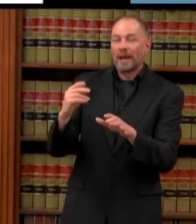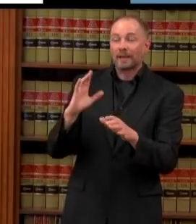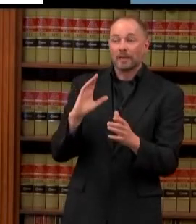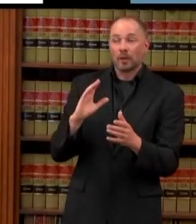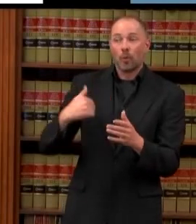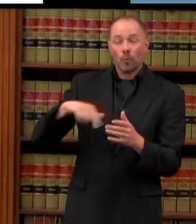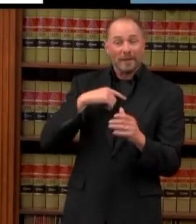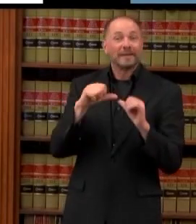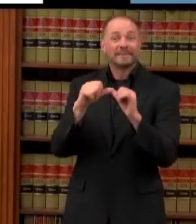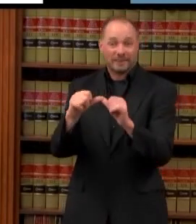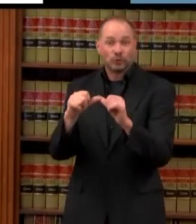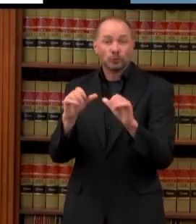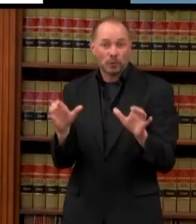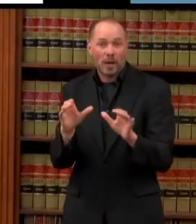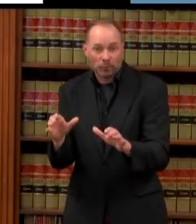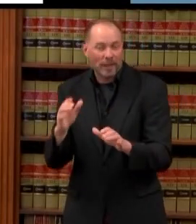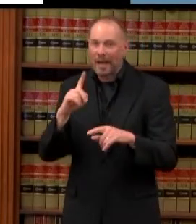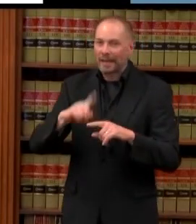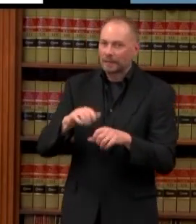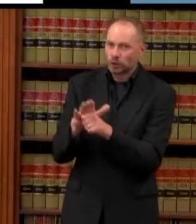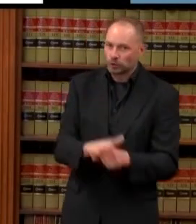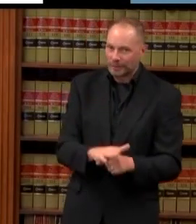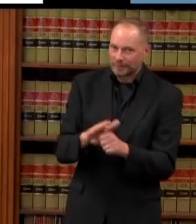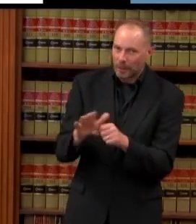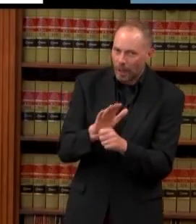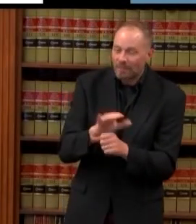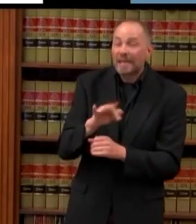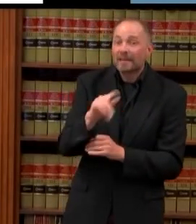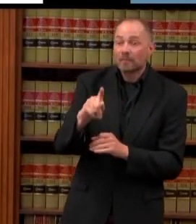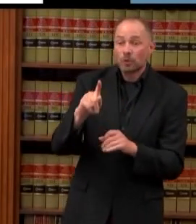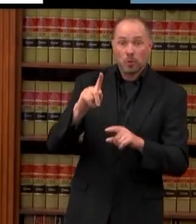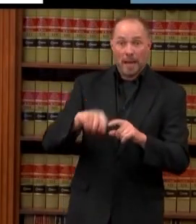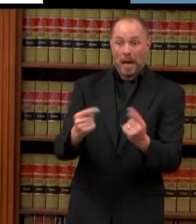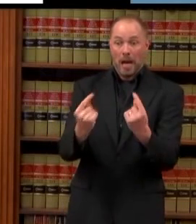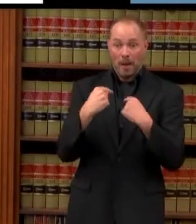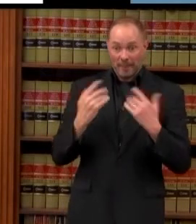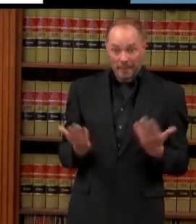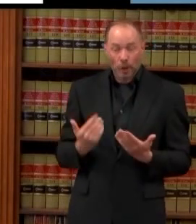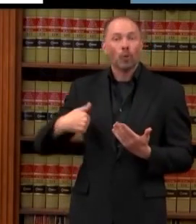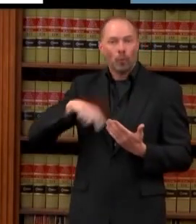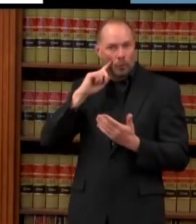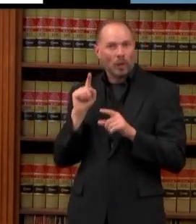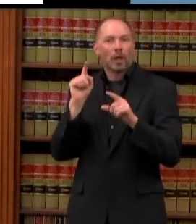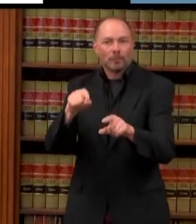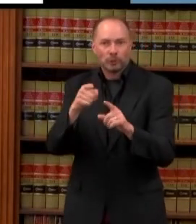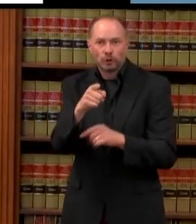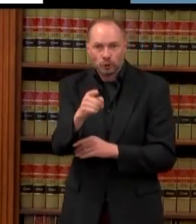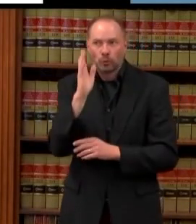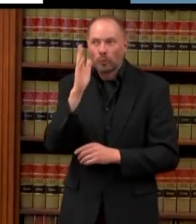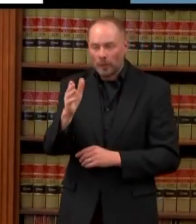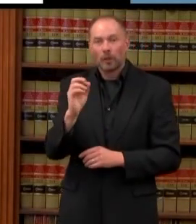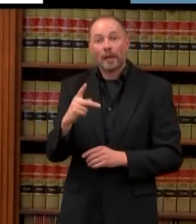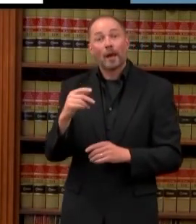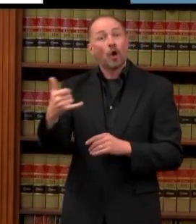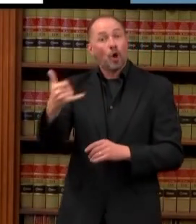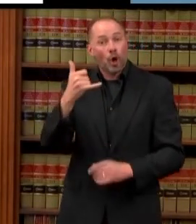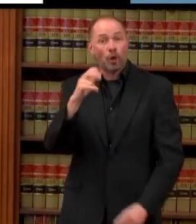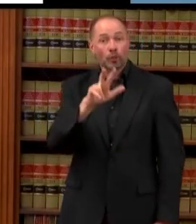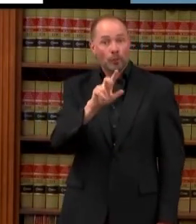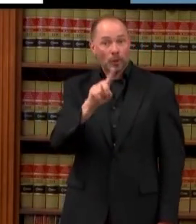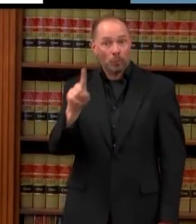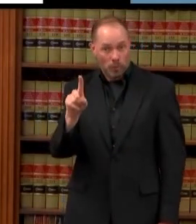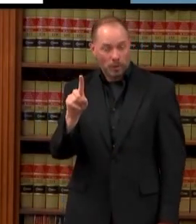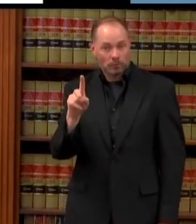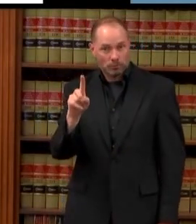operate, and I can't stress this enough. If you can't get to us, we will get to you. Call the 311 call center. You'll be